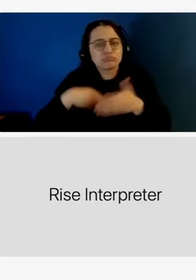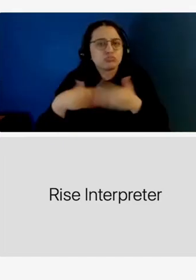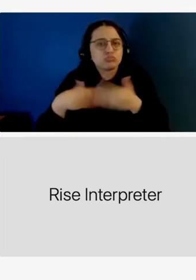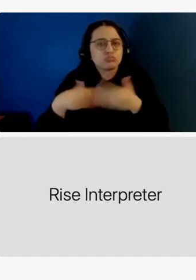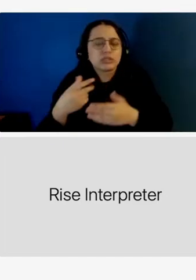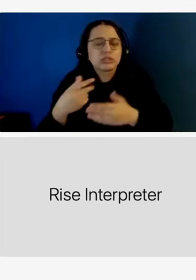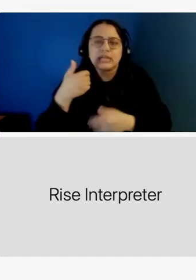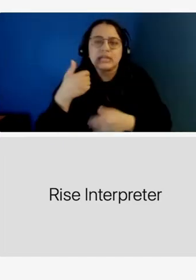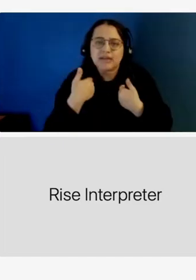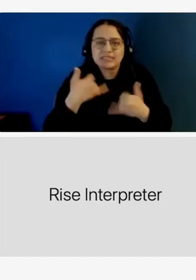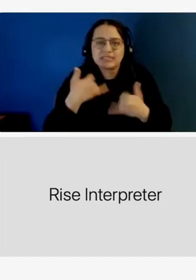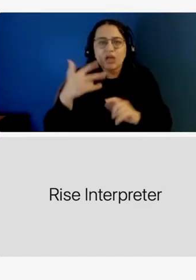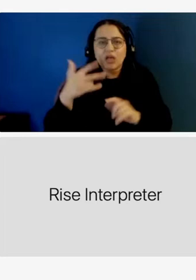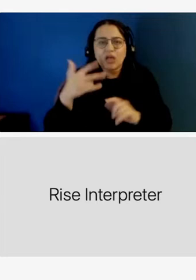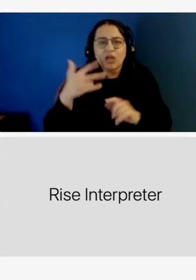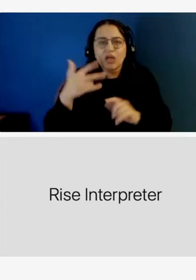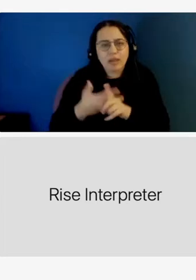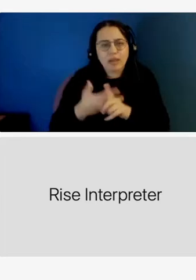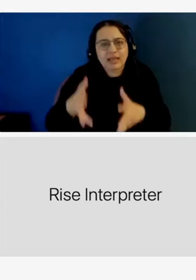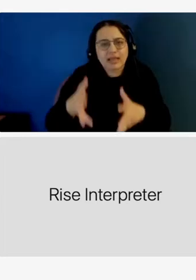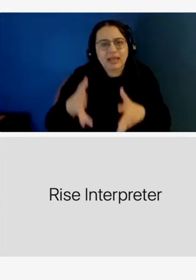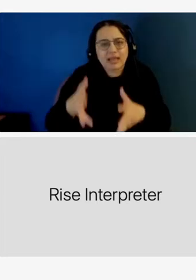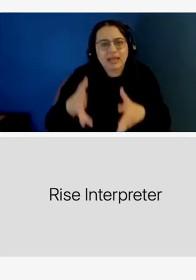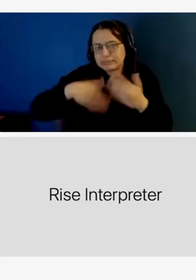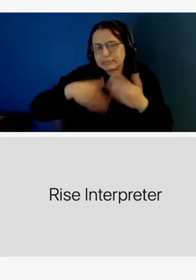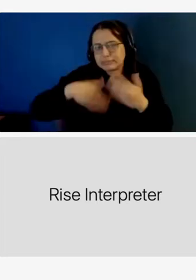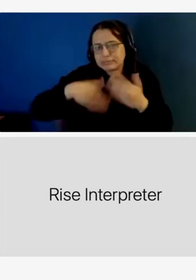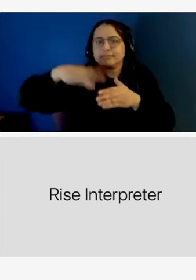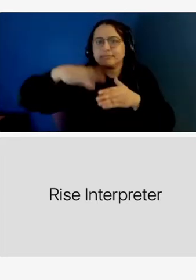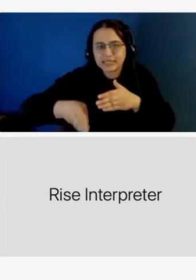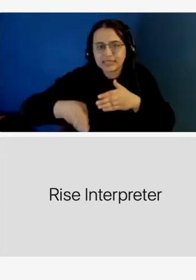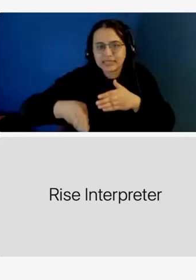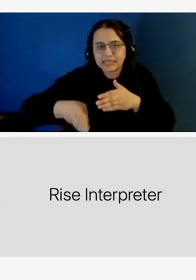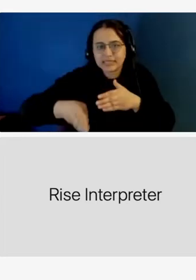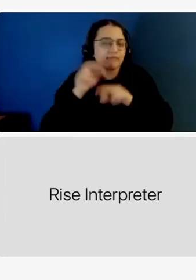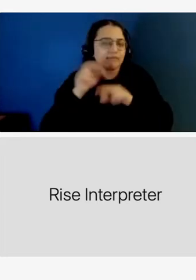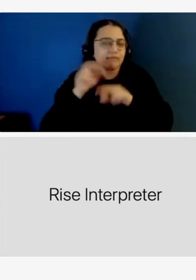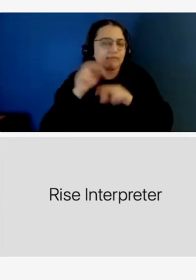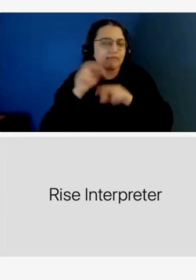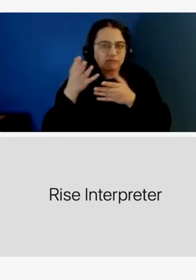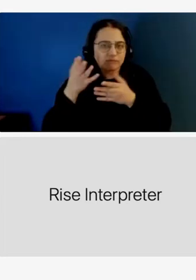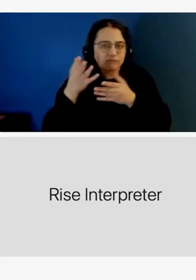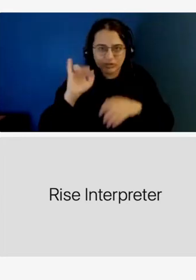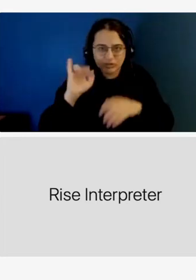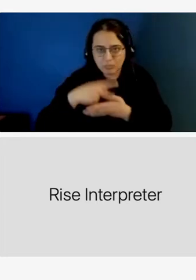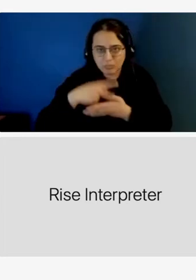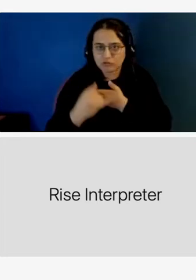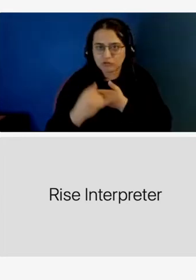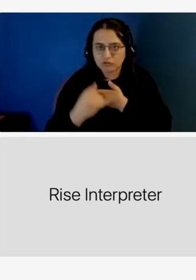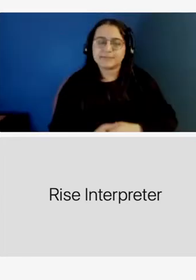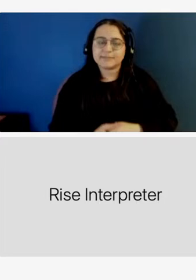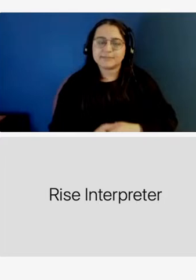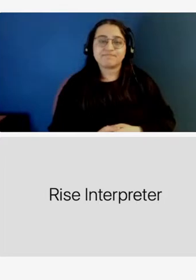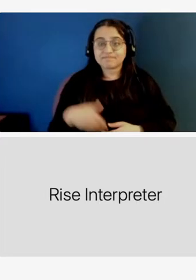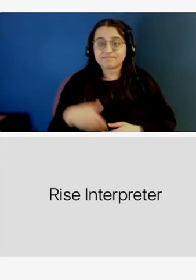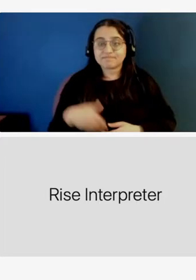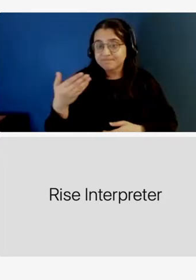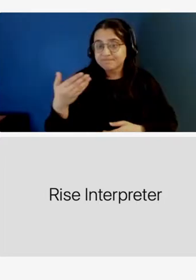we're looking forward to finishing up that project as well. Next slide, please. All